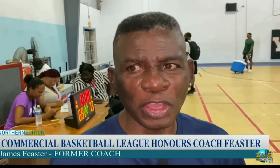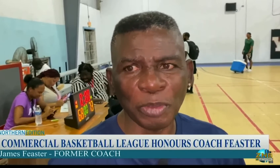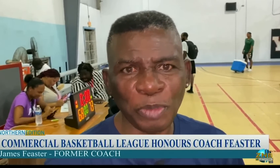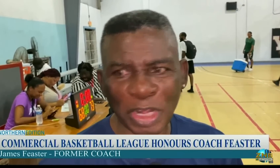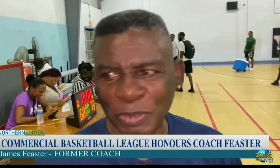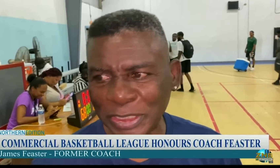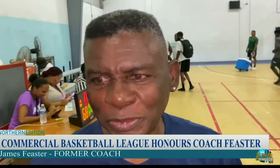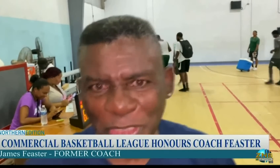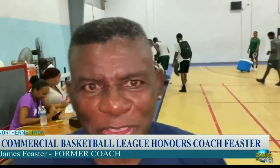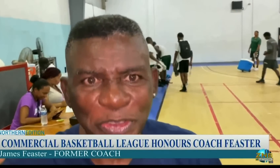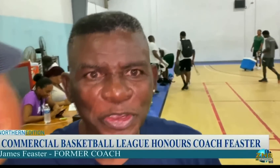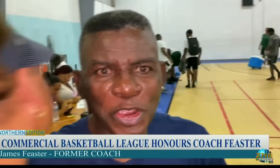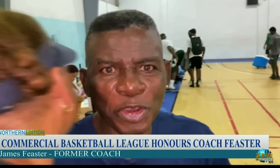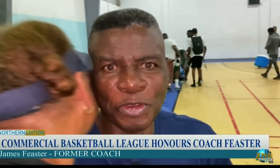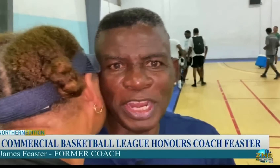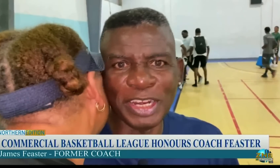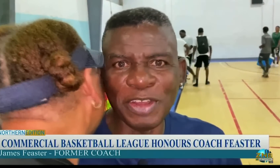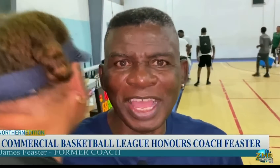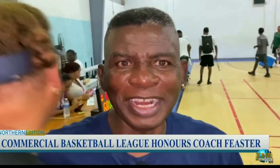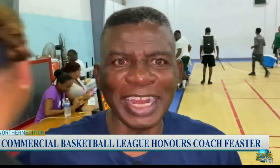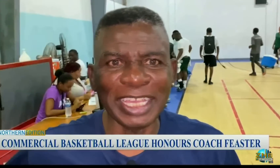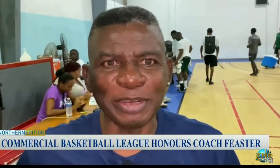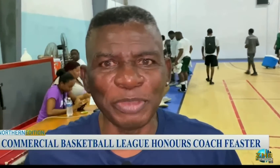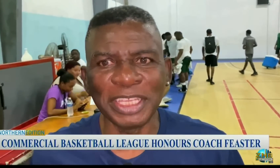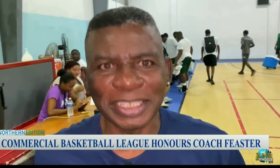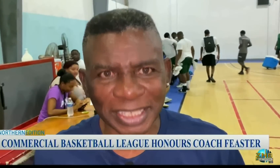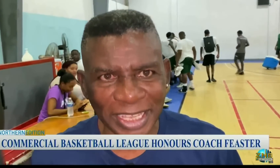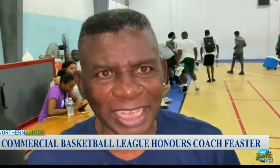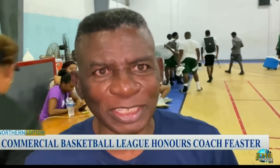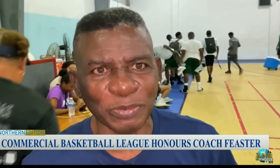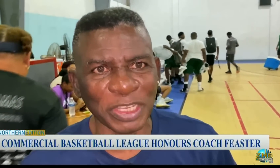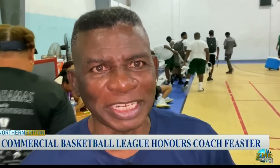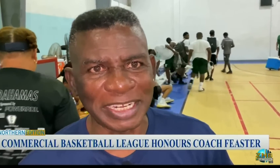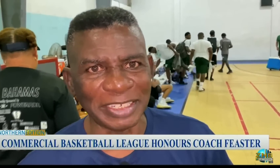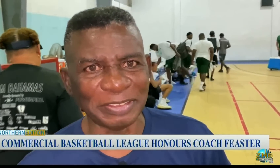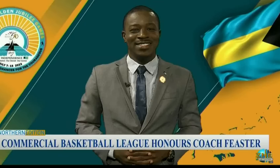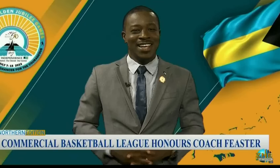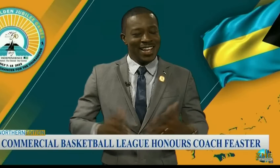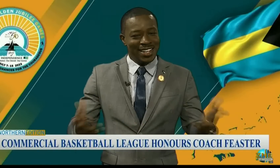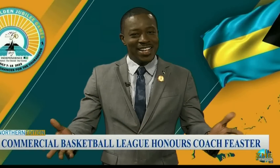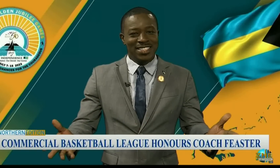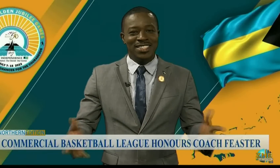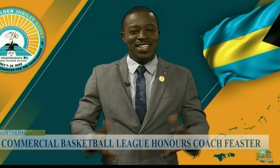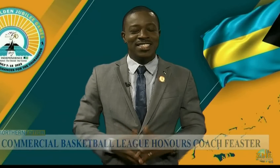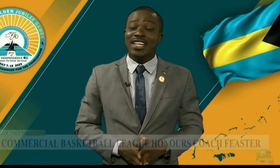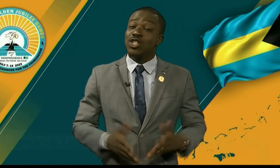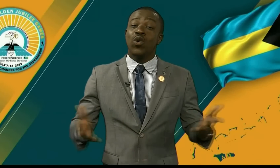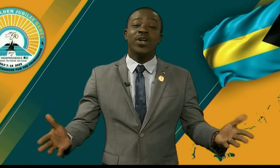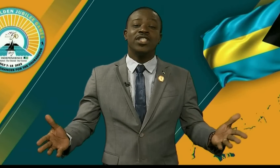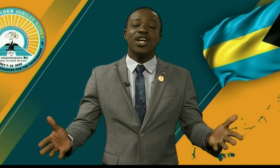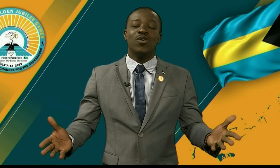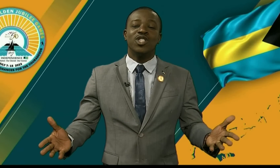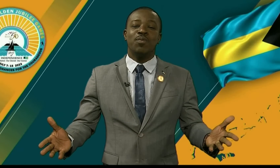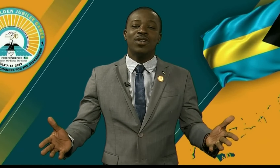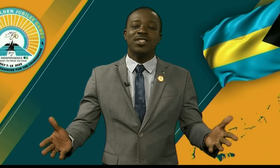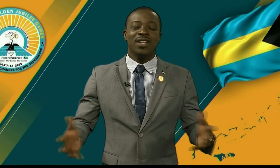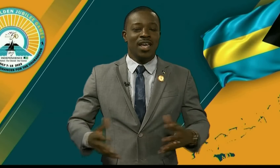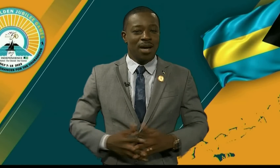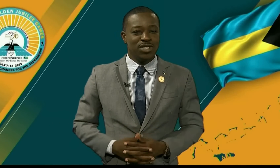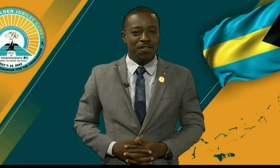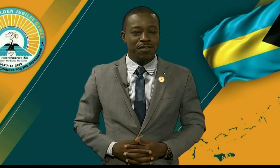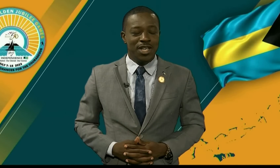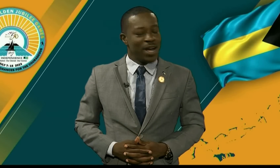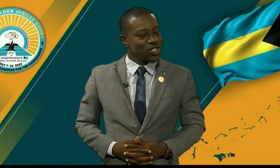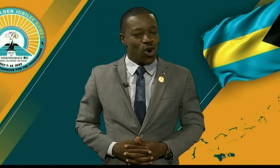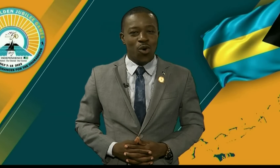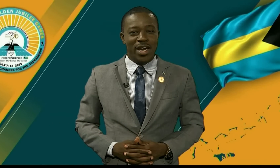for Bahamas to be running around and I could be catching with it. Ladies and gents, that's a quick check on sports. I'm